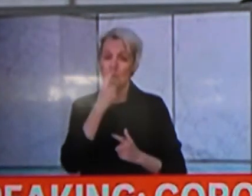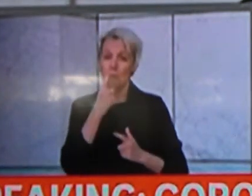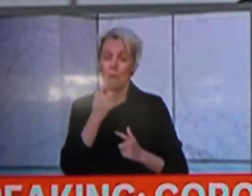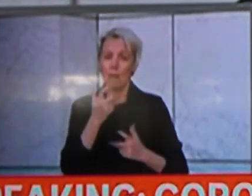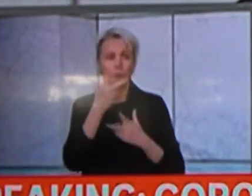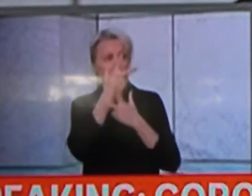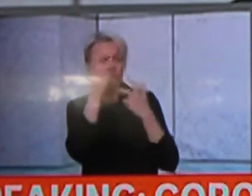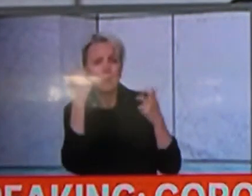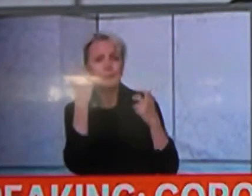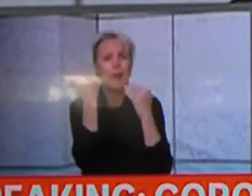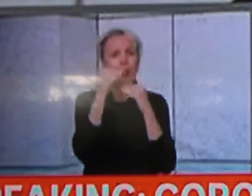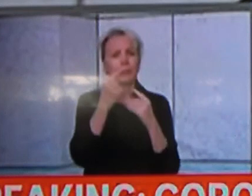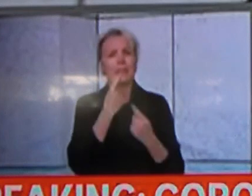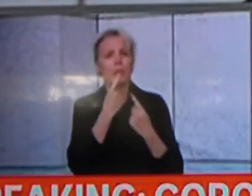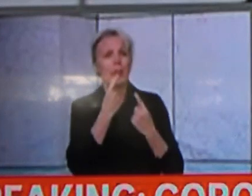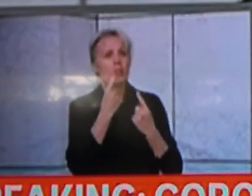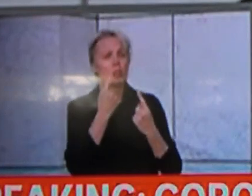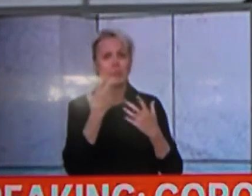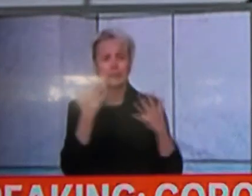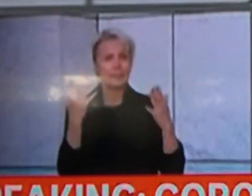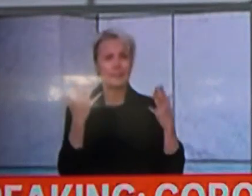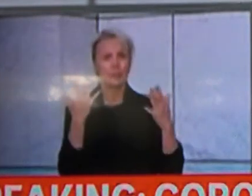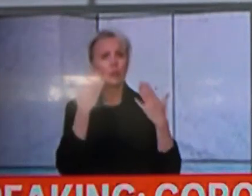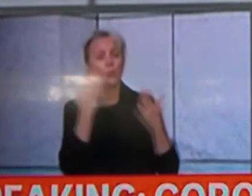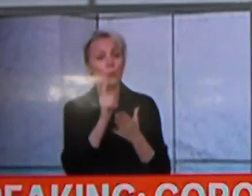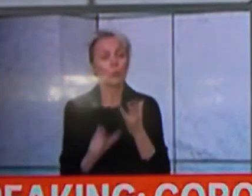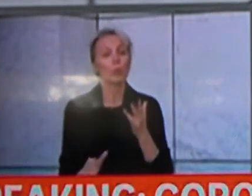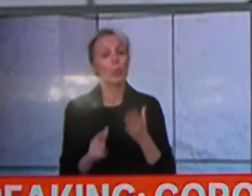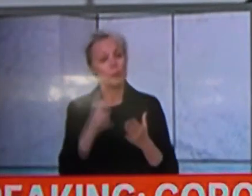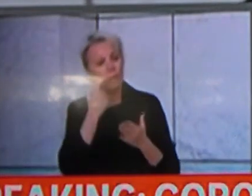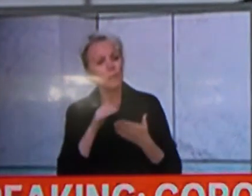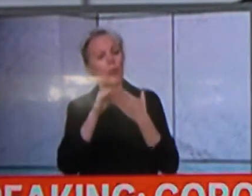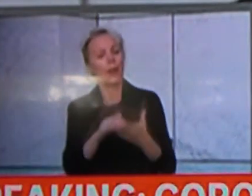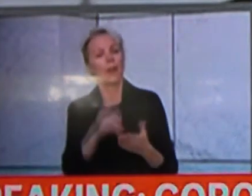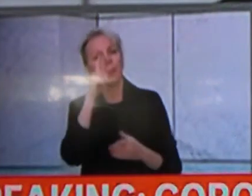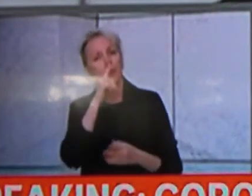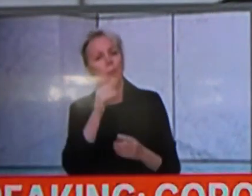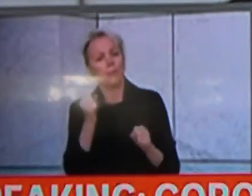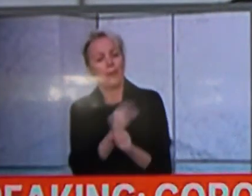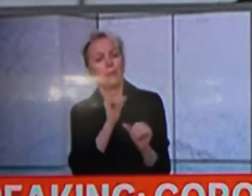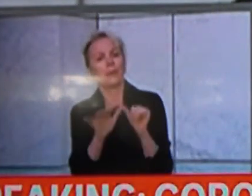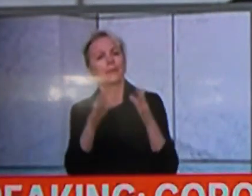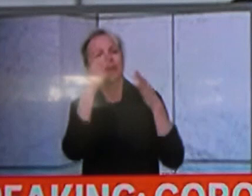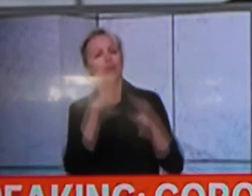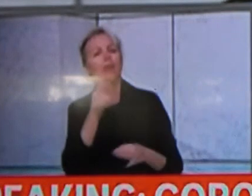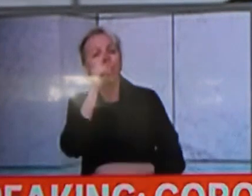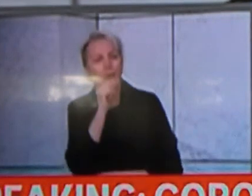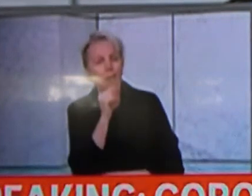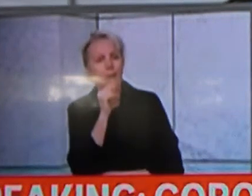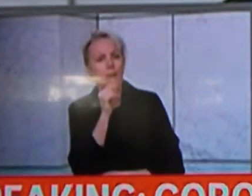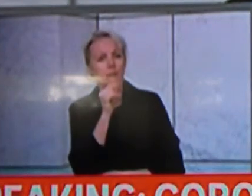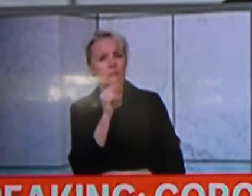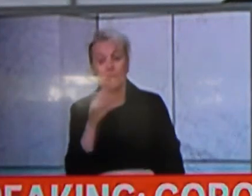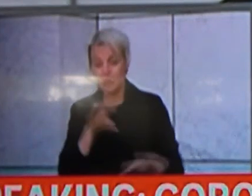with limited information. And we're going to support those people to make the best decisions they can, and the states and territories are standing shoulder to shoulder